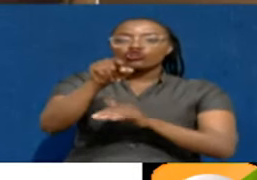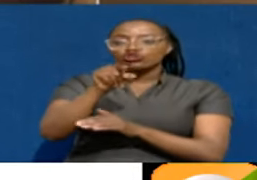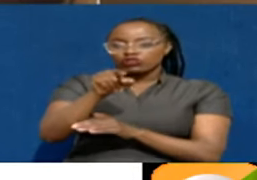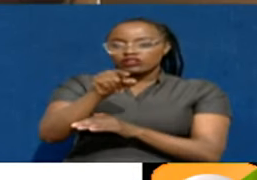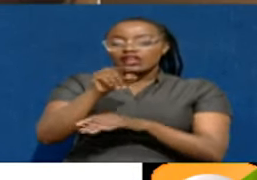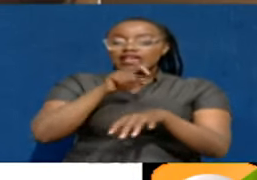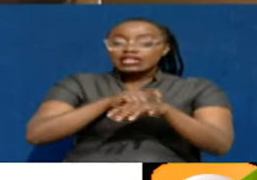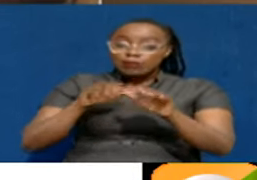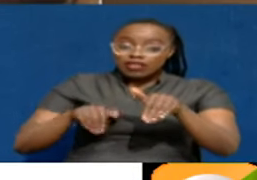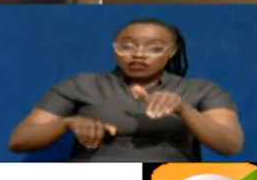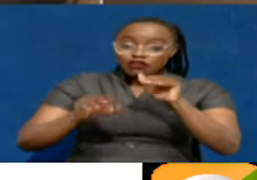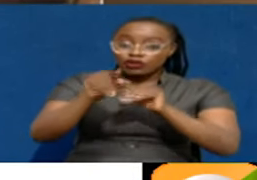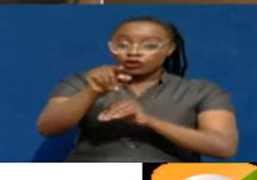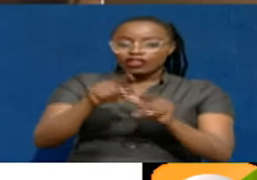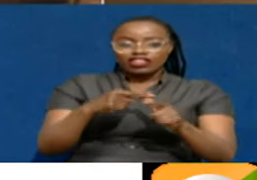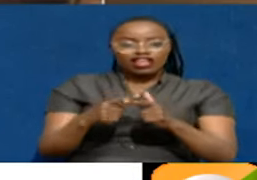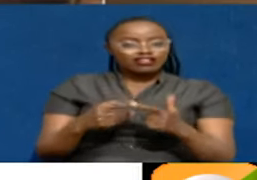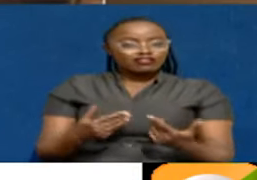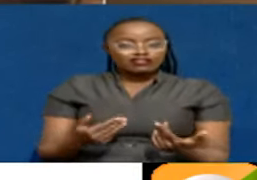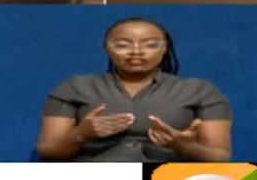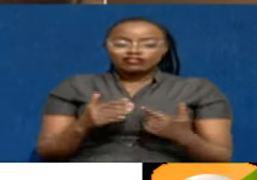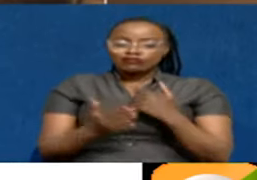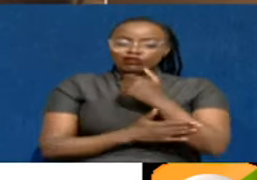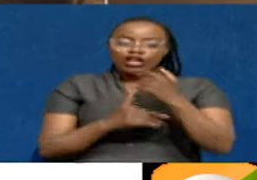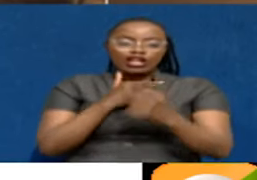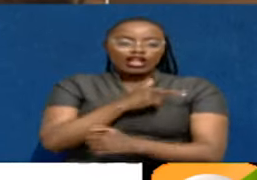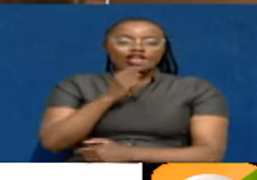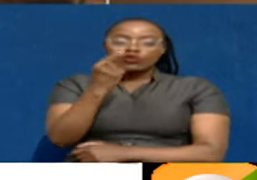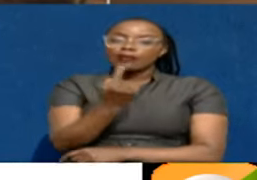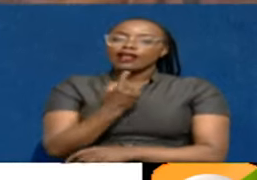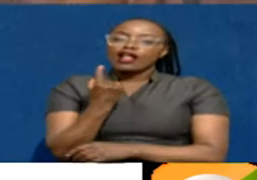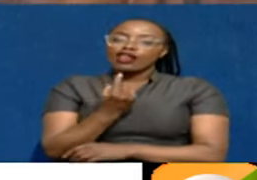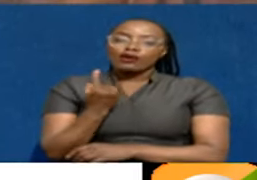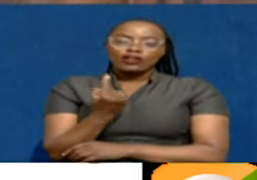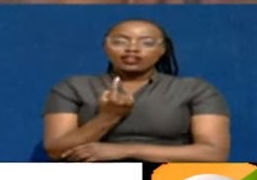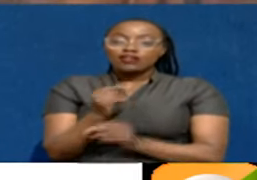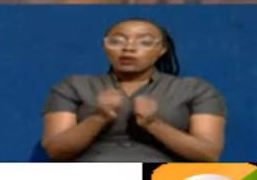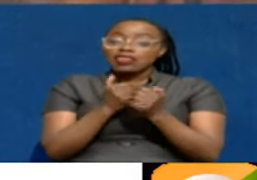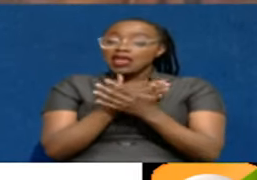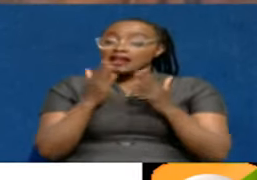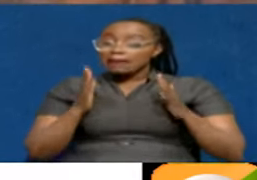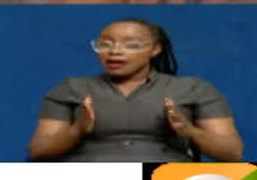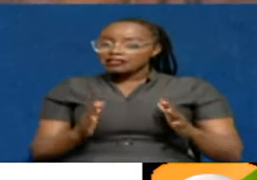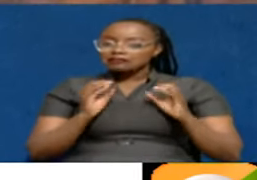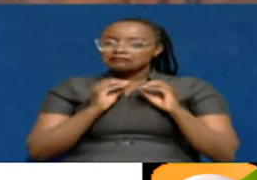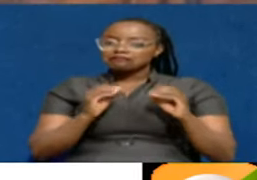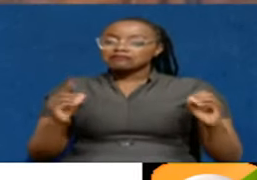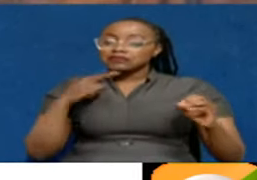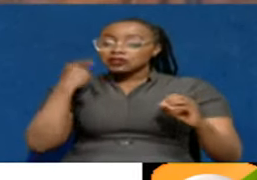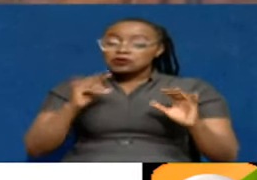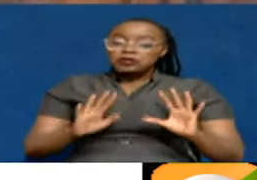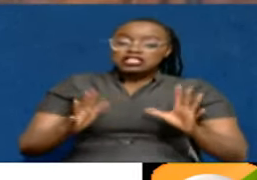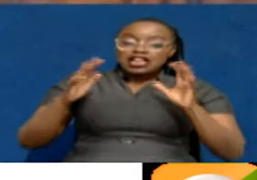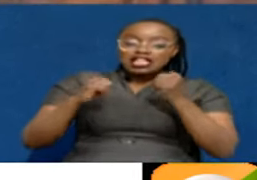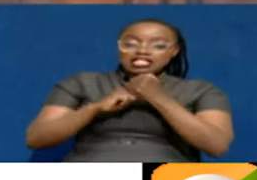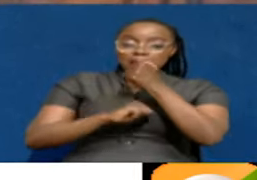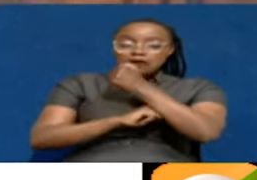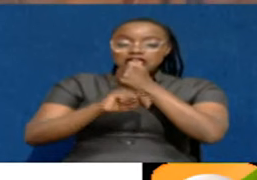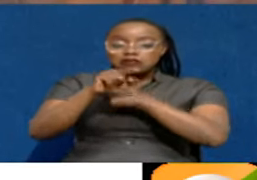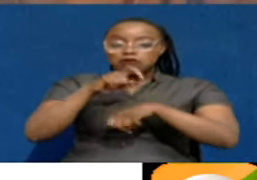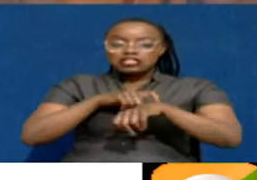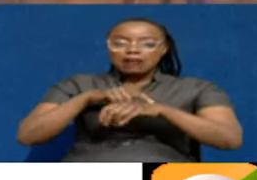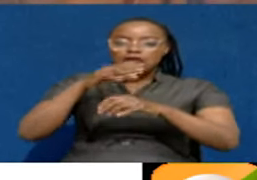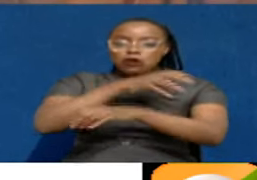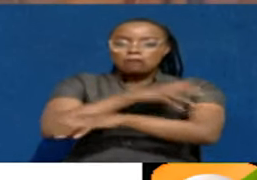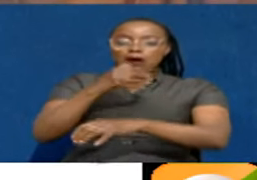And when they follow you, you unfortunately will be alone, not with anyone who was cheerleading you while in